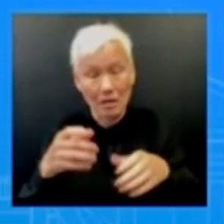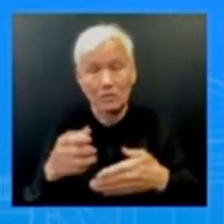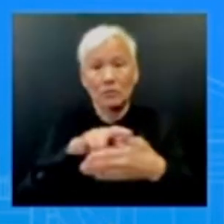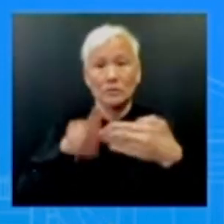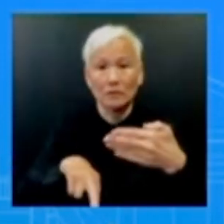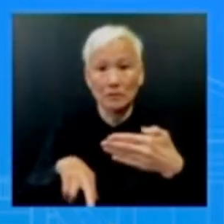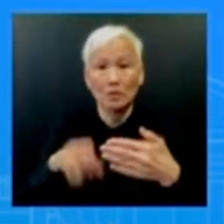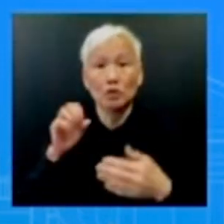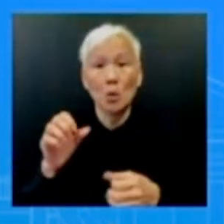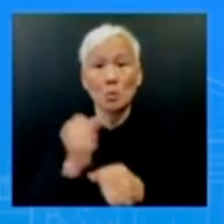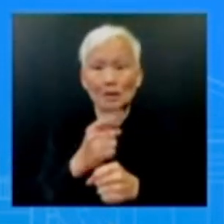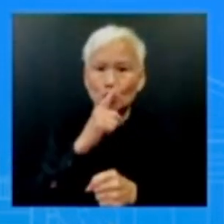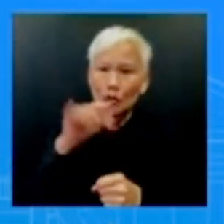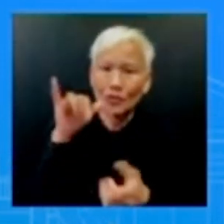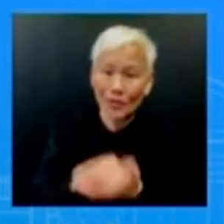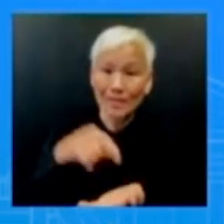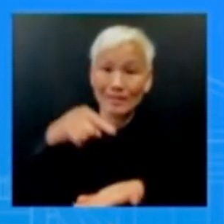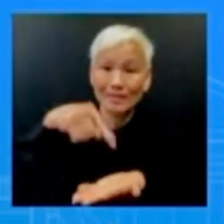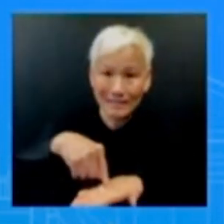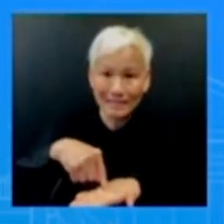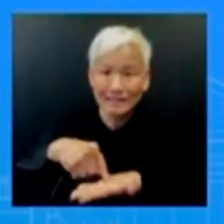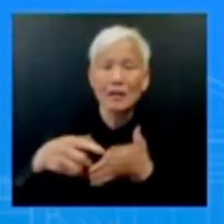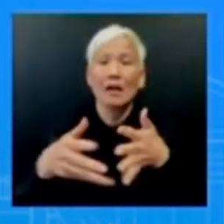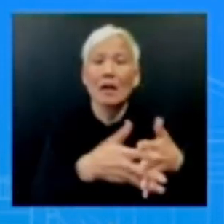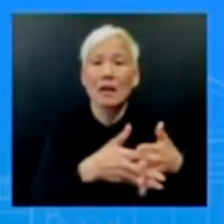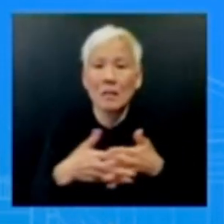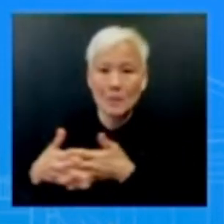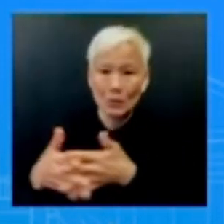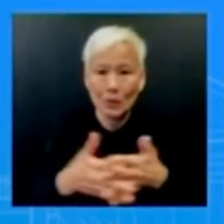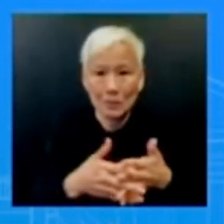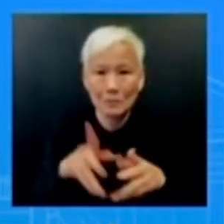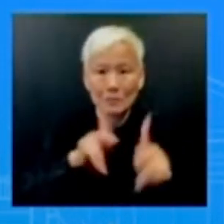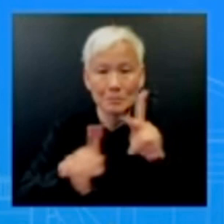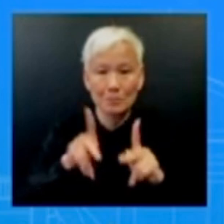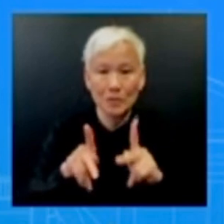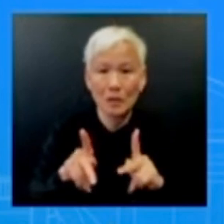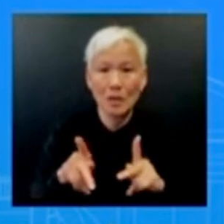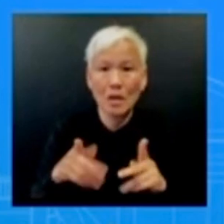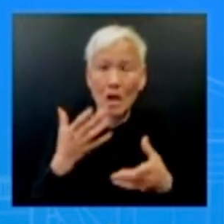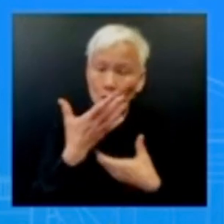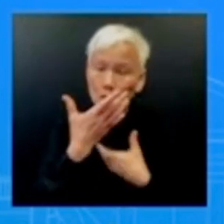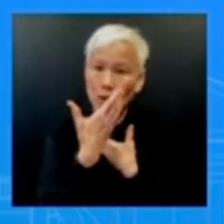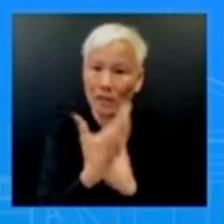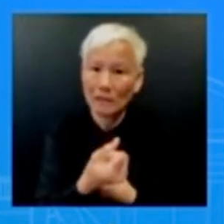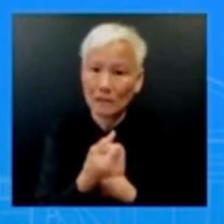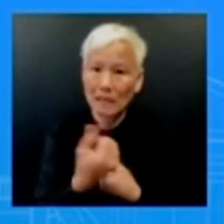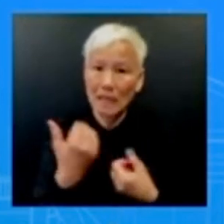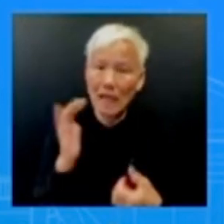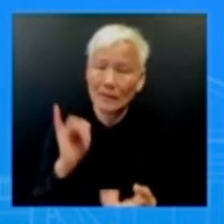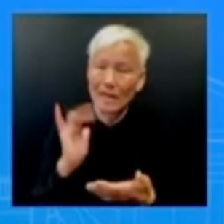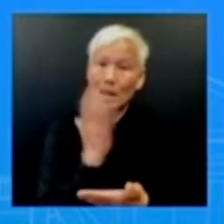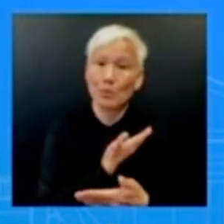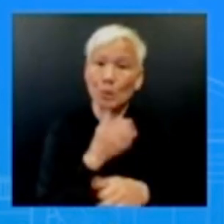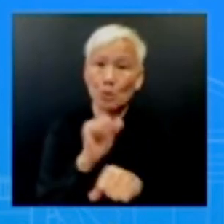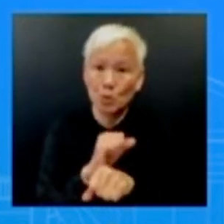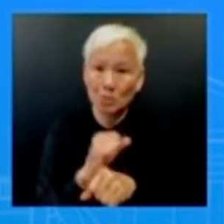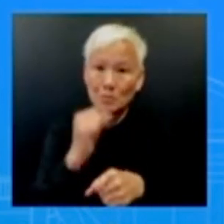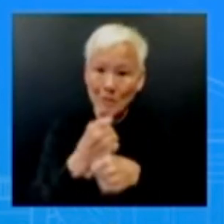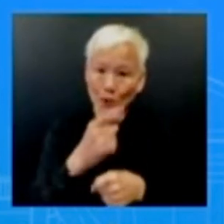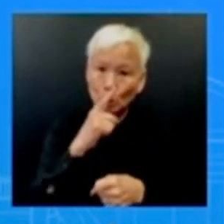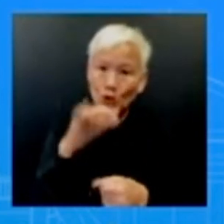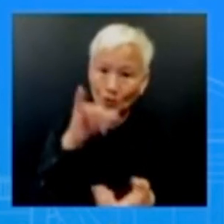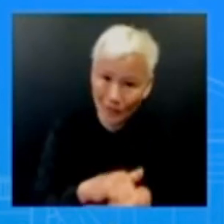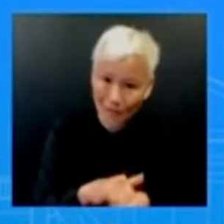make sure that the Americans are confident, American people are confident in the work that this administration is trying to do to make sure that that we meet the